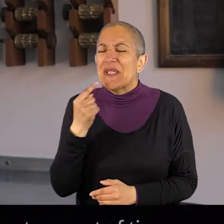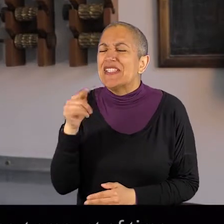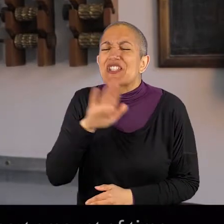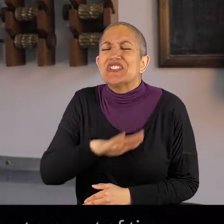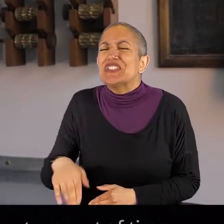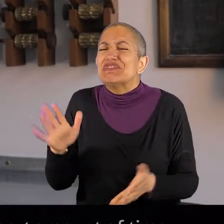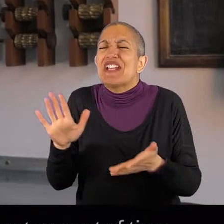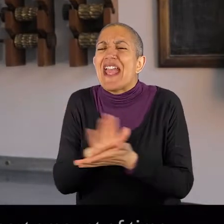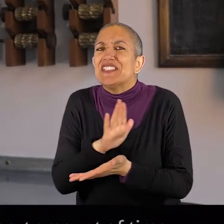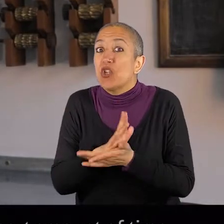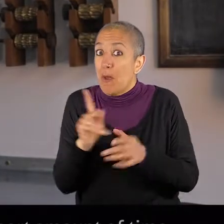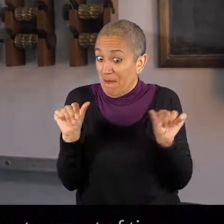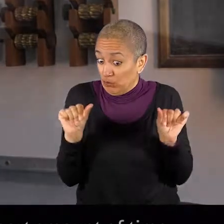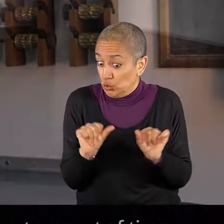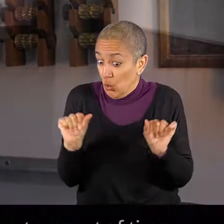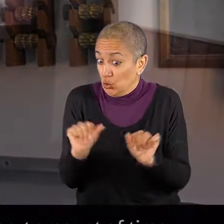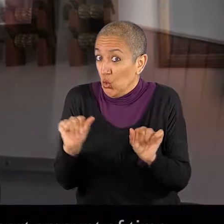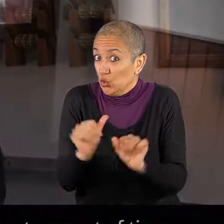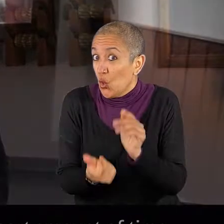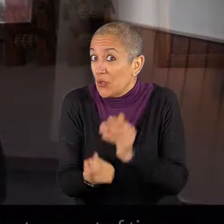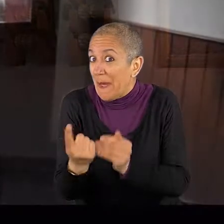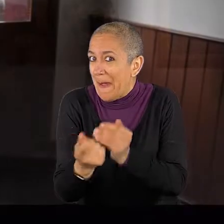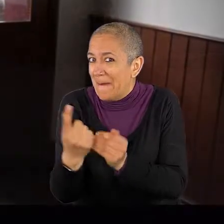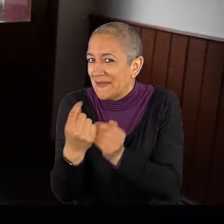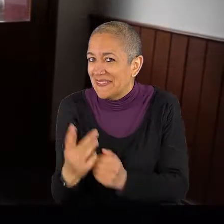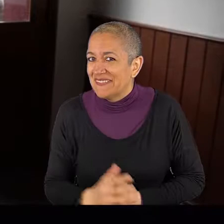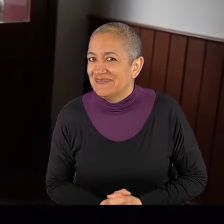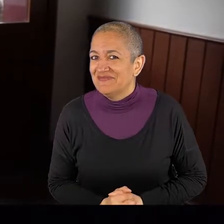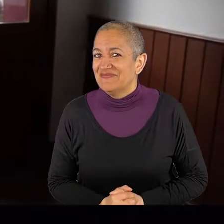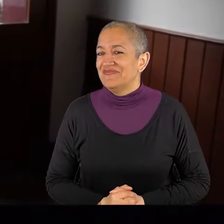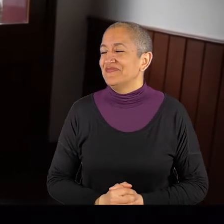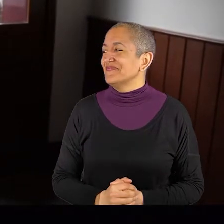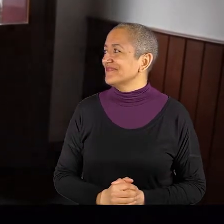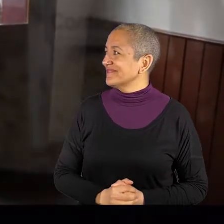very short amount of time.